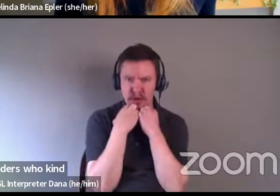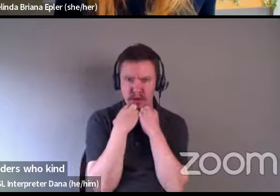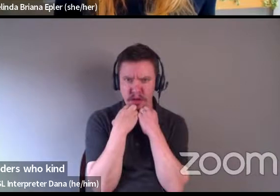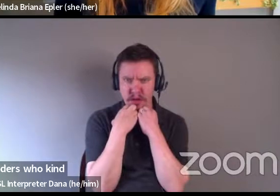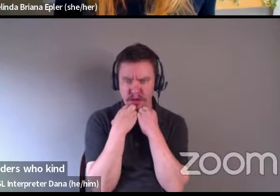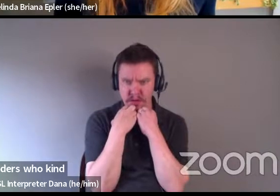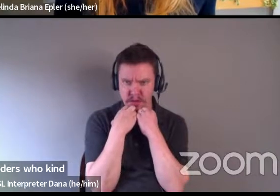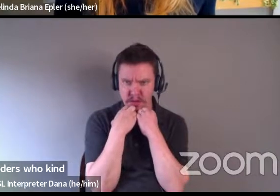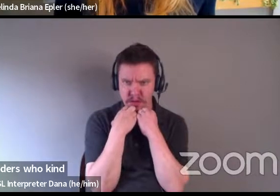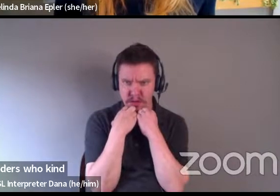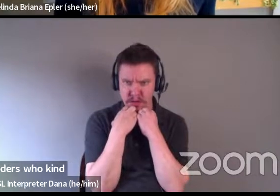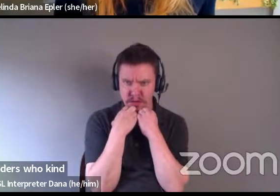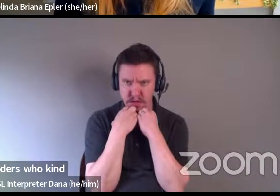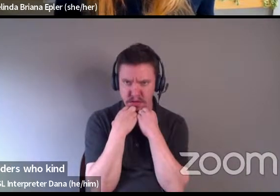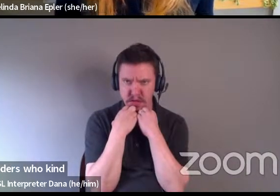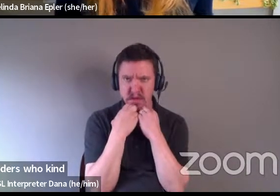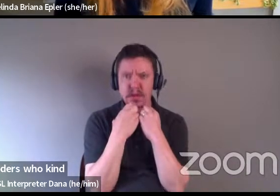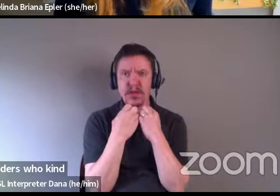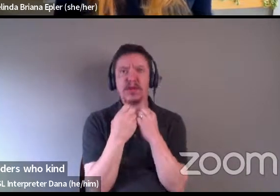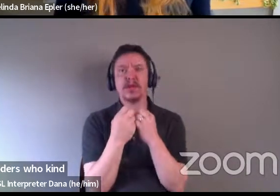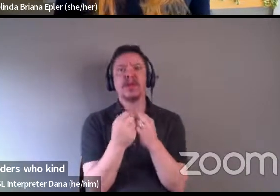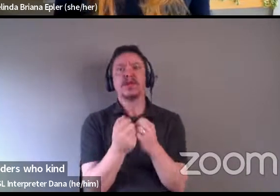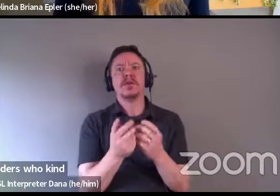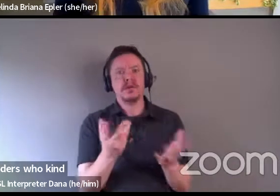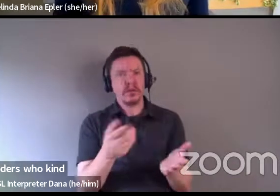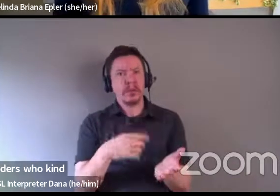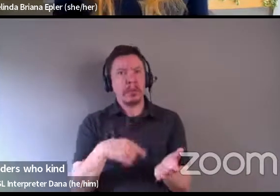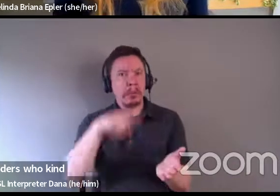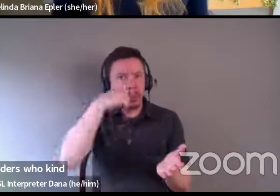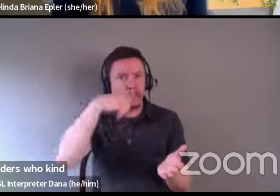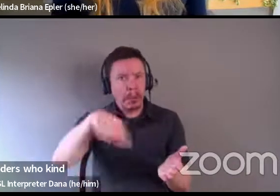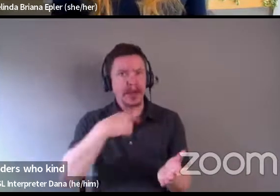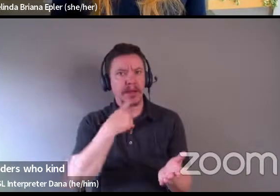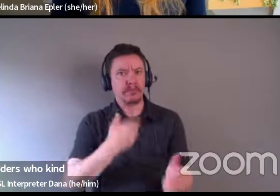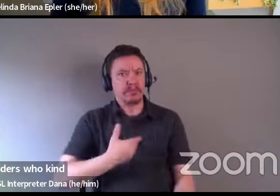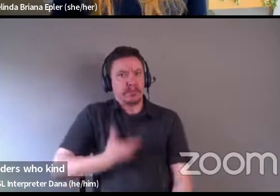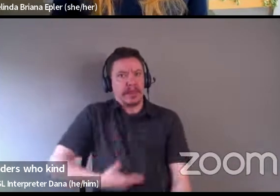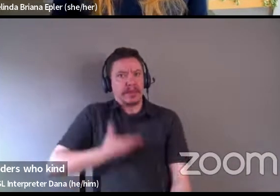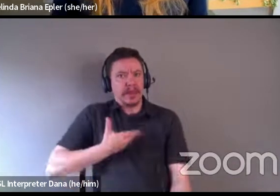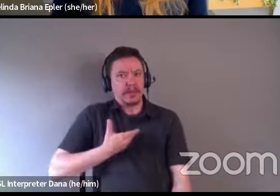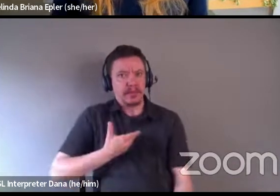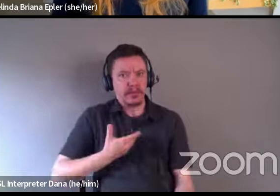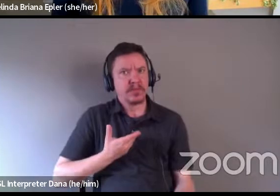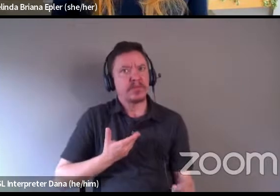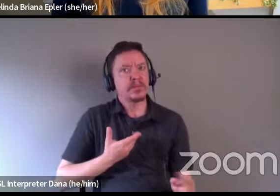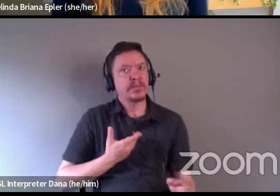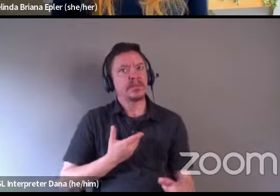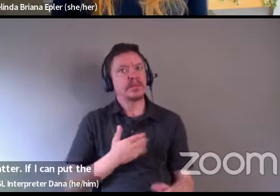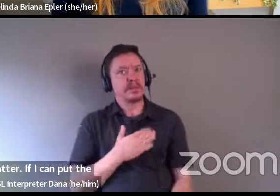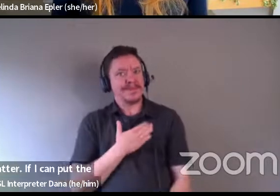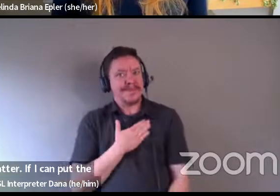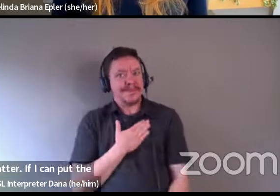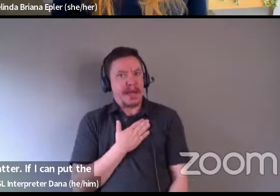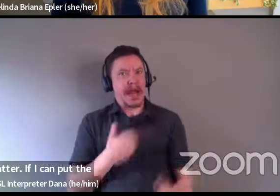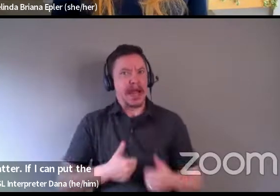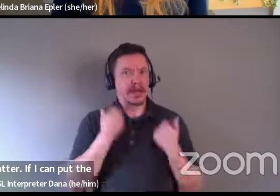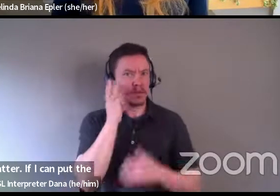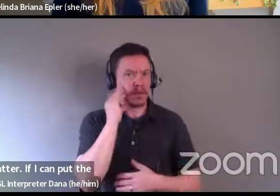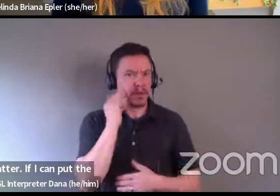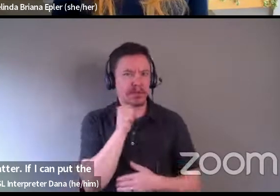can put the I into it and not just sort of speak in general.